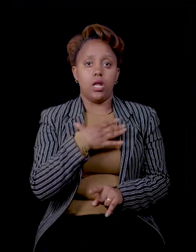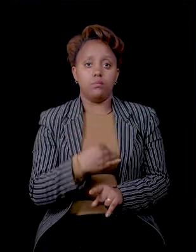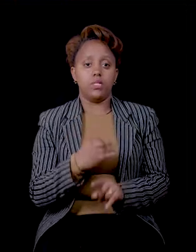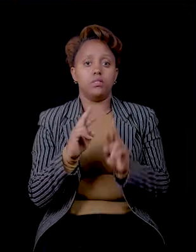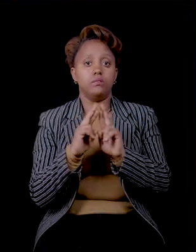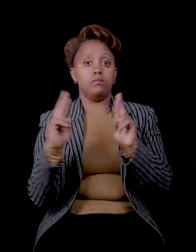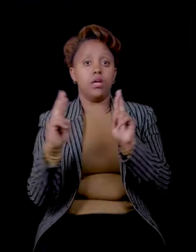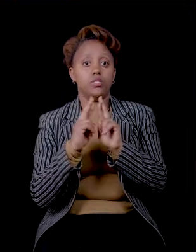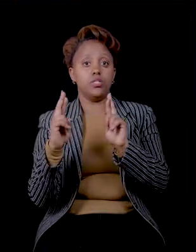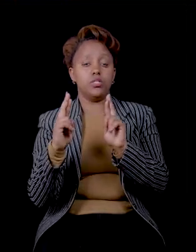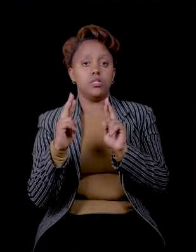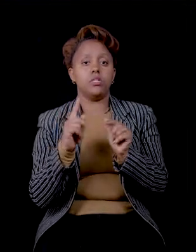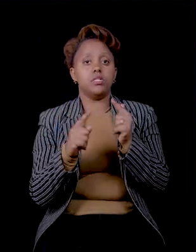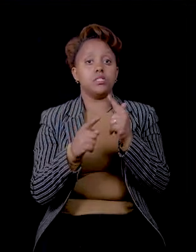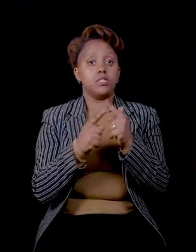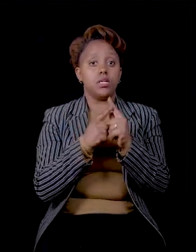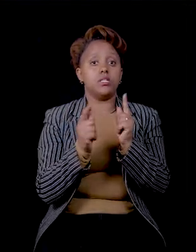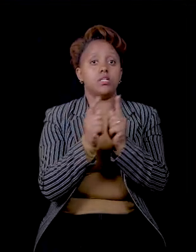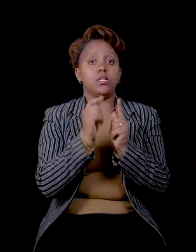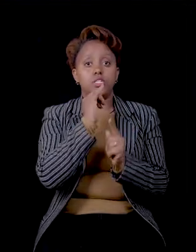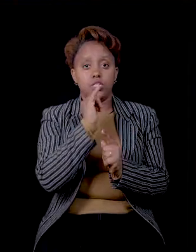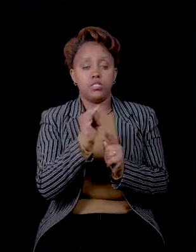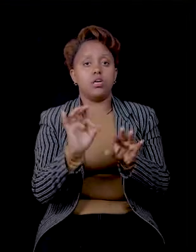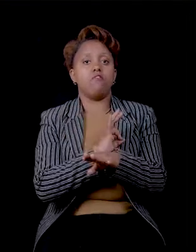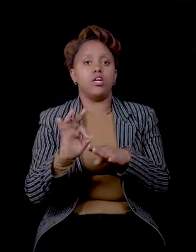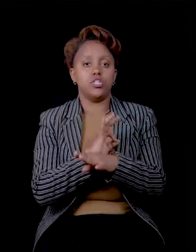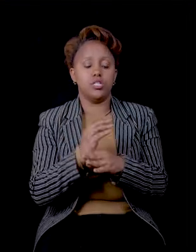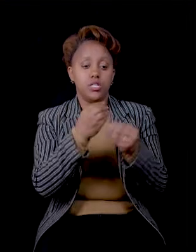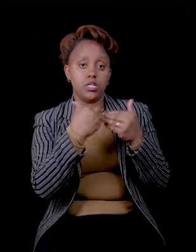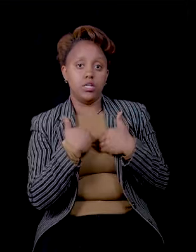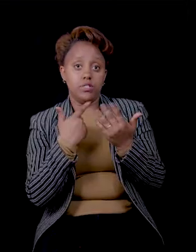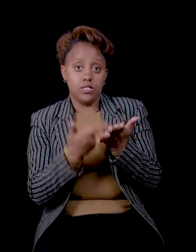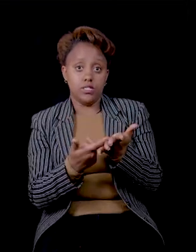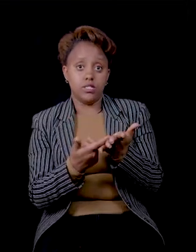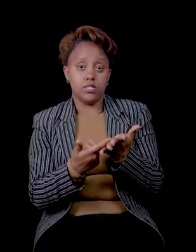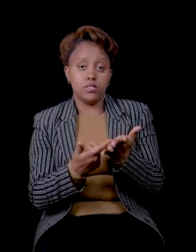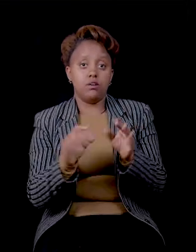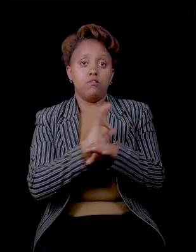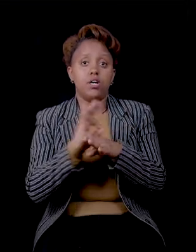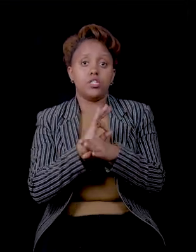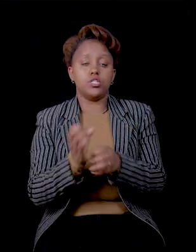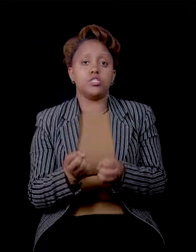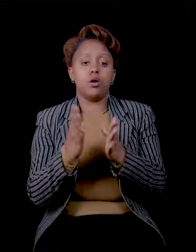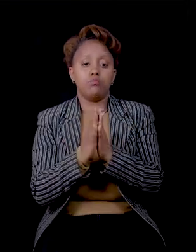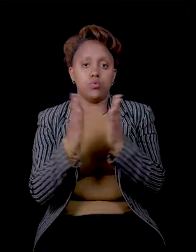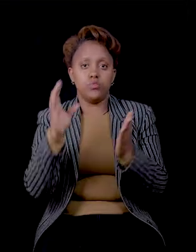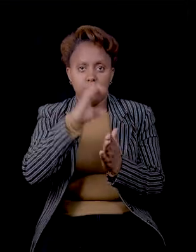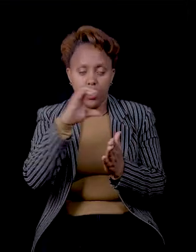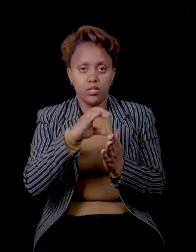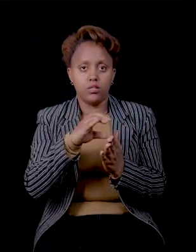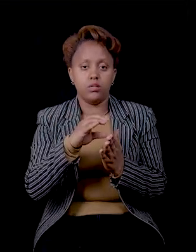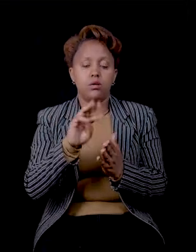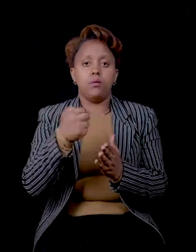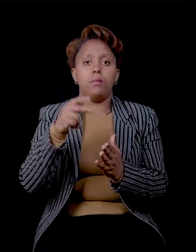element in the range. Hence, the second relation is a function. Given this, a function in some books you might find